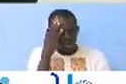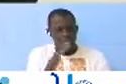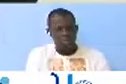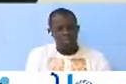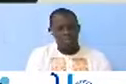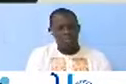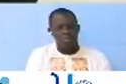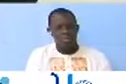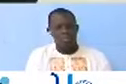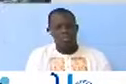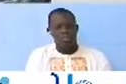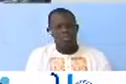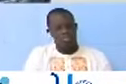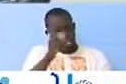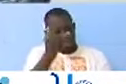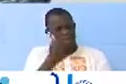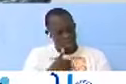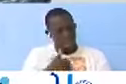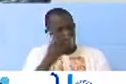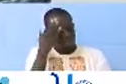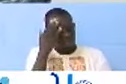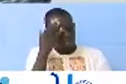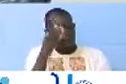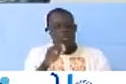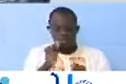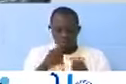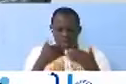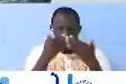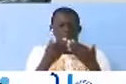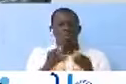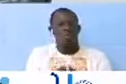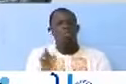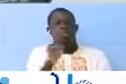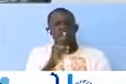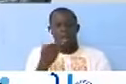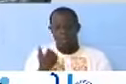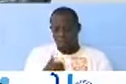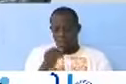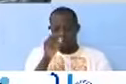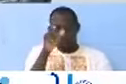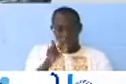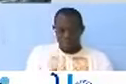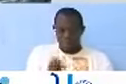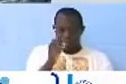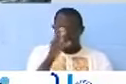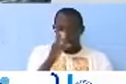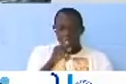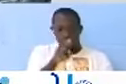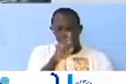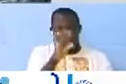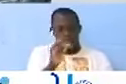Yes. Okay, can you tell us what they accused you of?